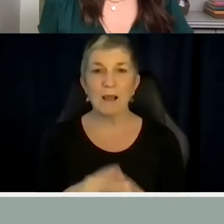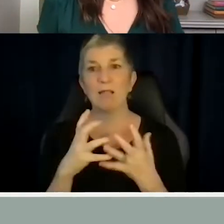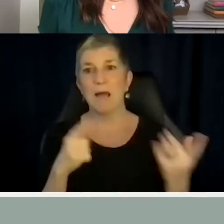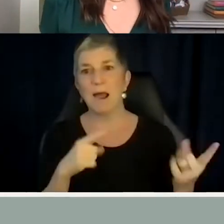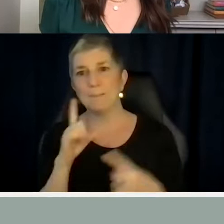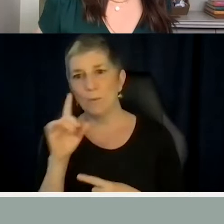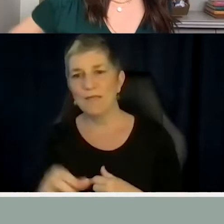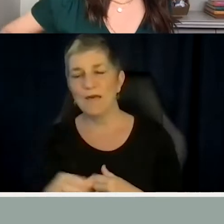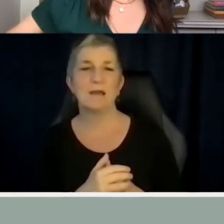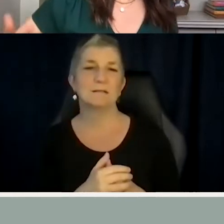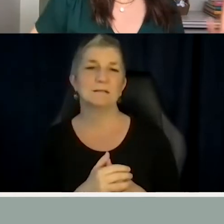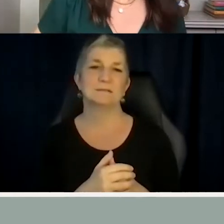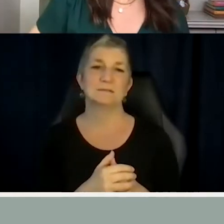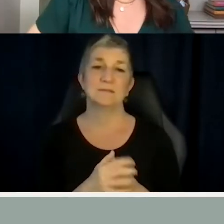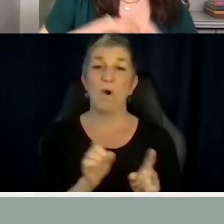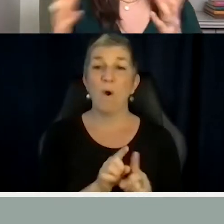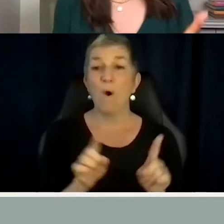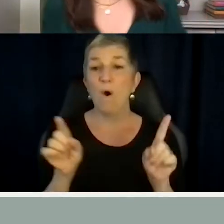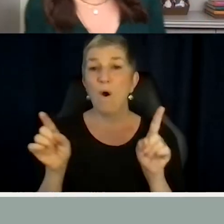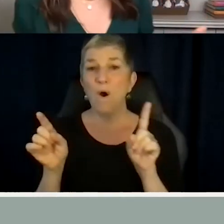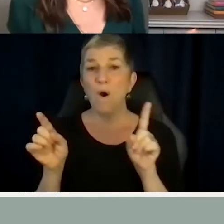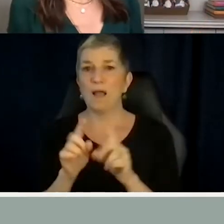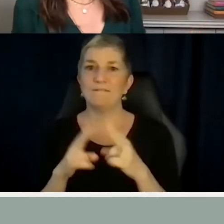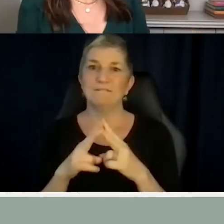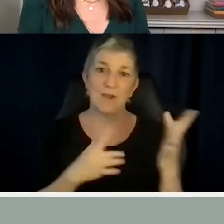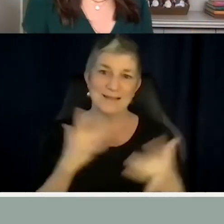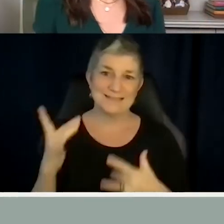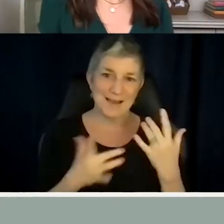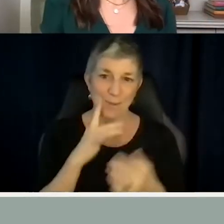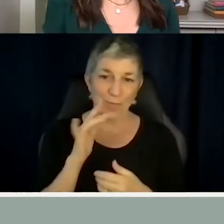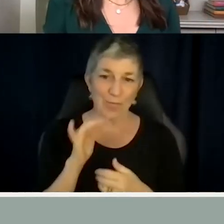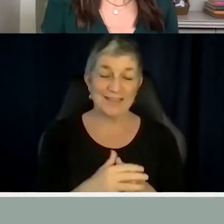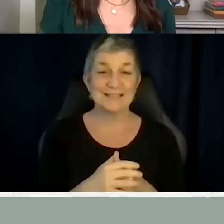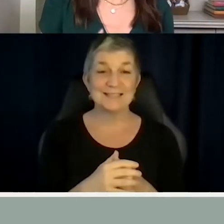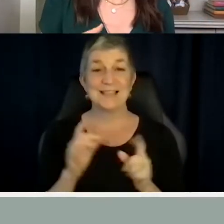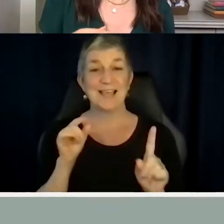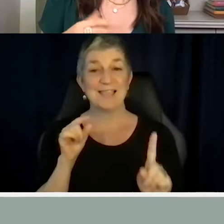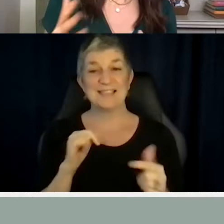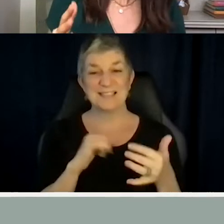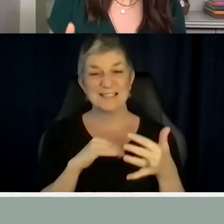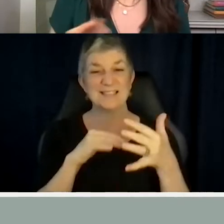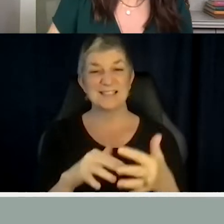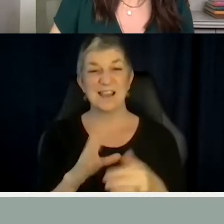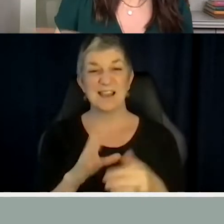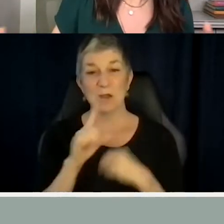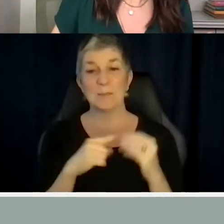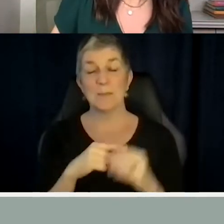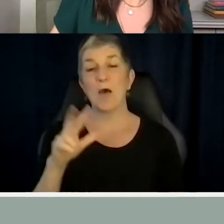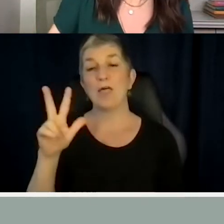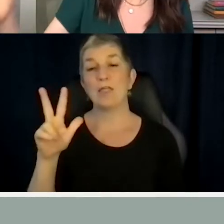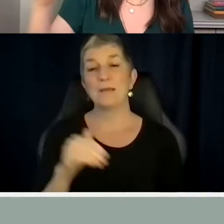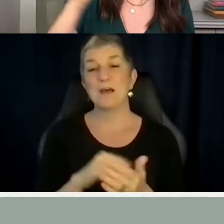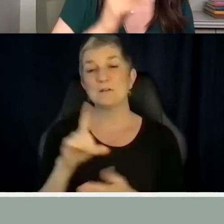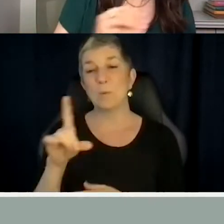there. This also, I got really excited about this. This is a study that looked at 3,100 different